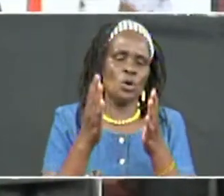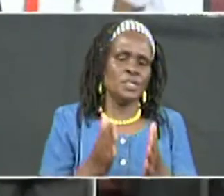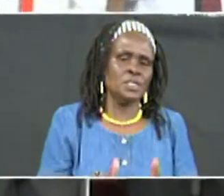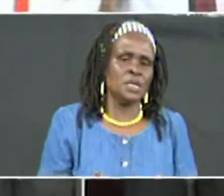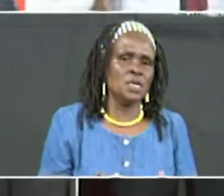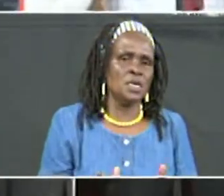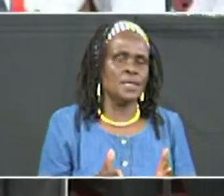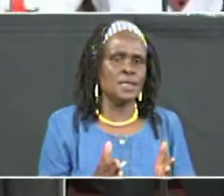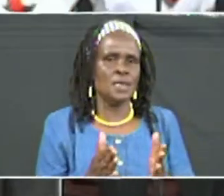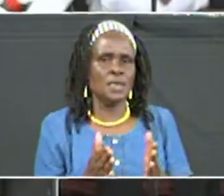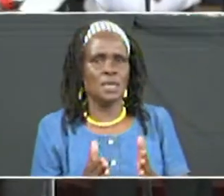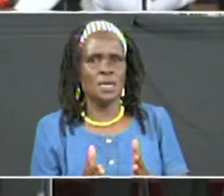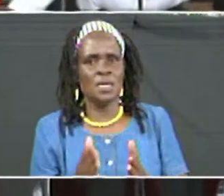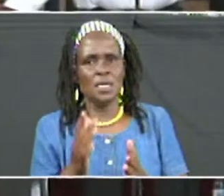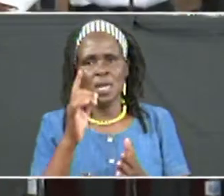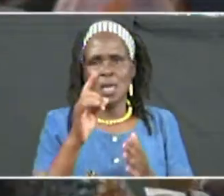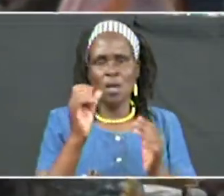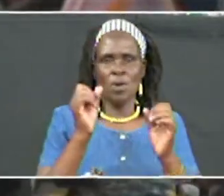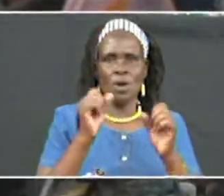Mokozi.